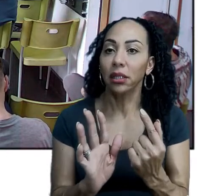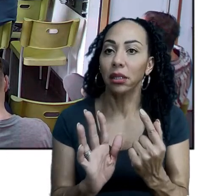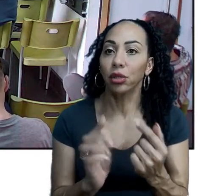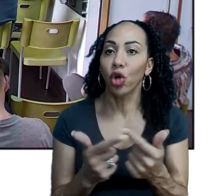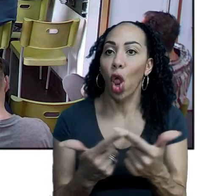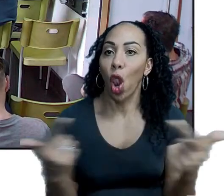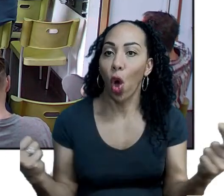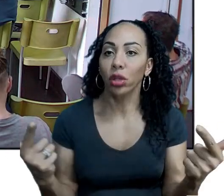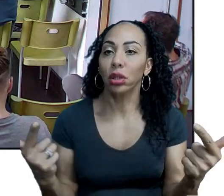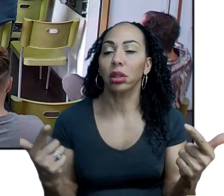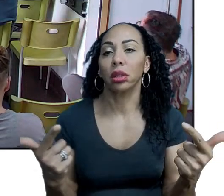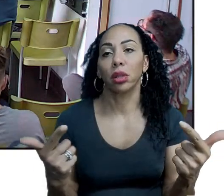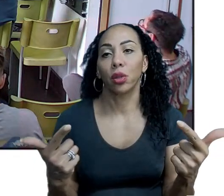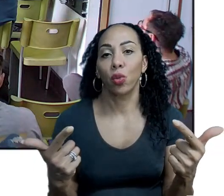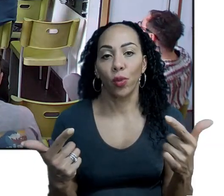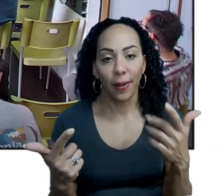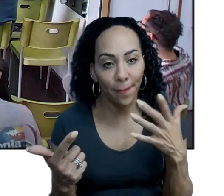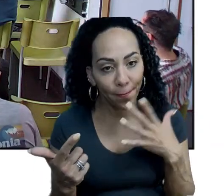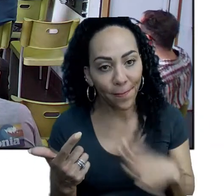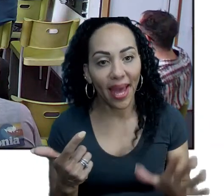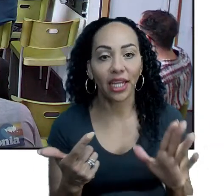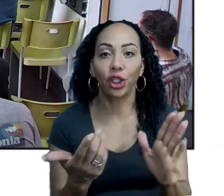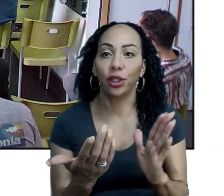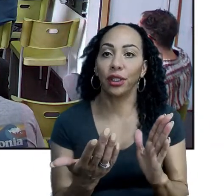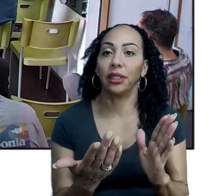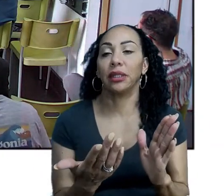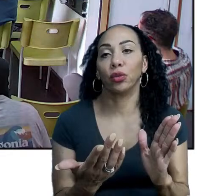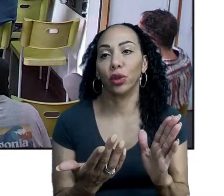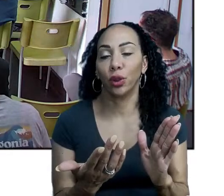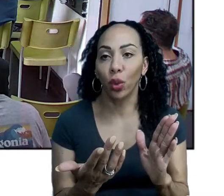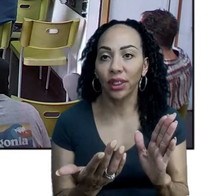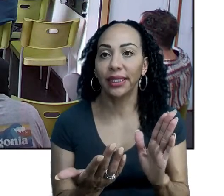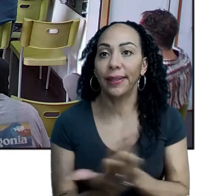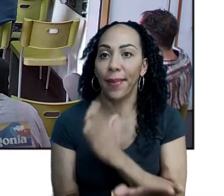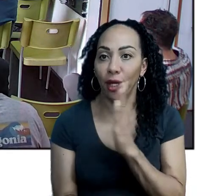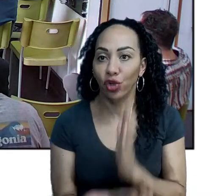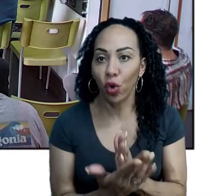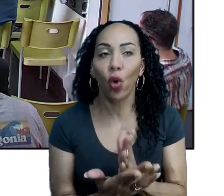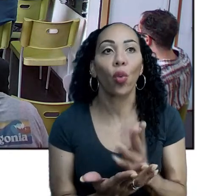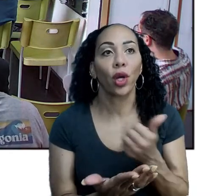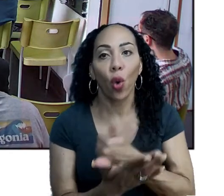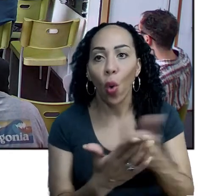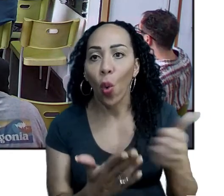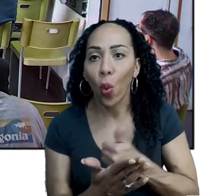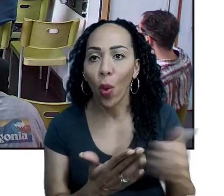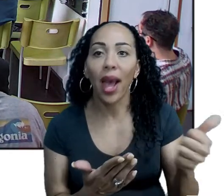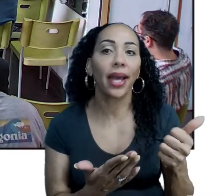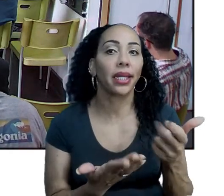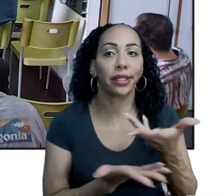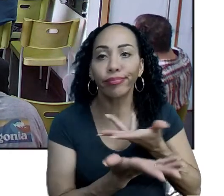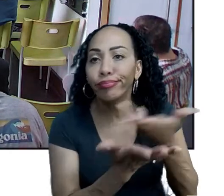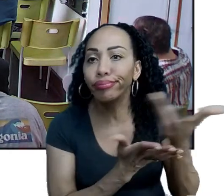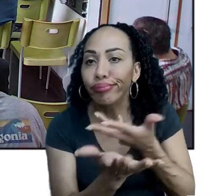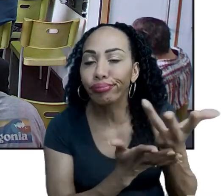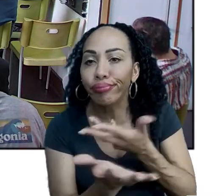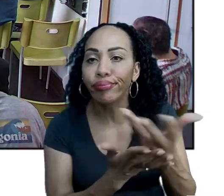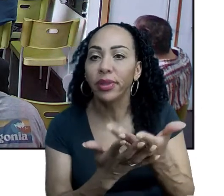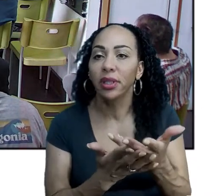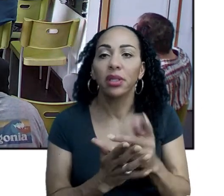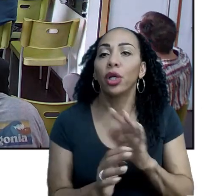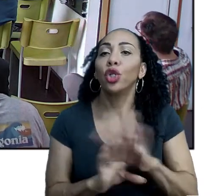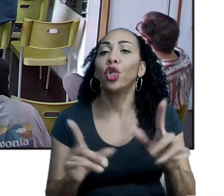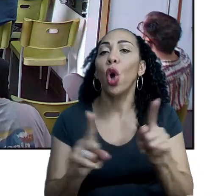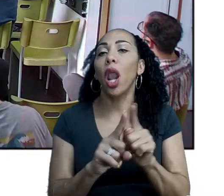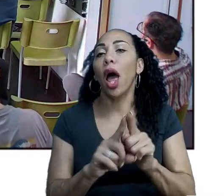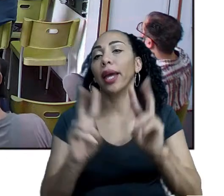we our stipulations for those projects. That it wasn't just an email sent to a client and then they said, oh yeah, can you make us